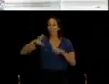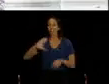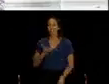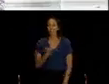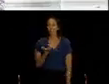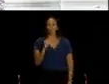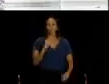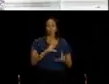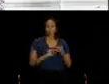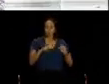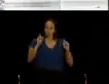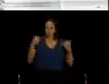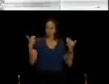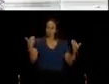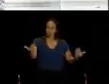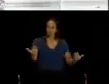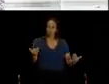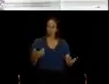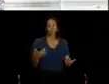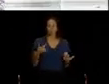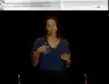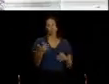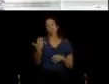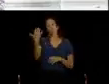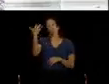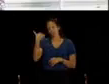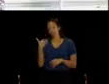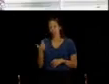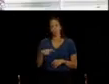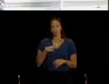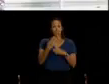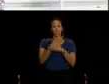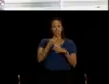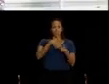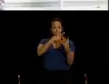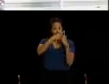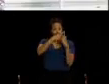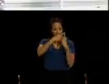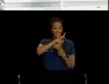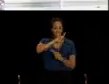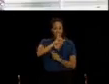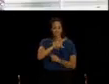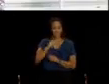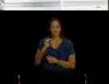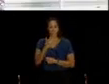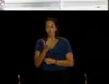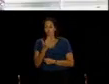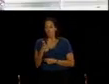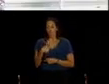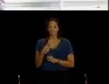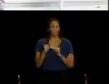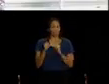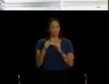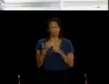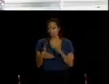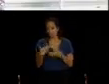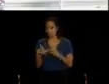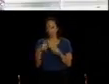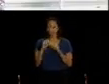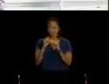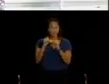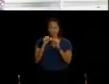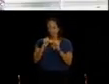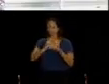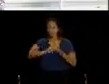so I took that time in the hashtag and I kept going, kept writing articles, I